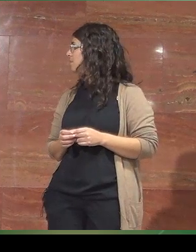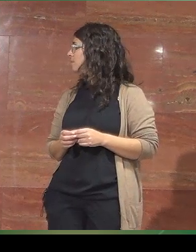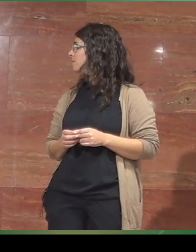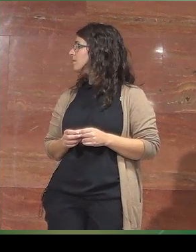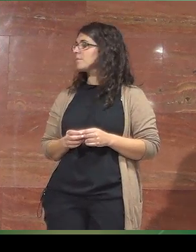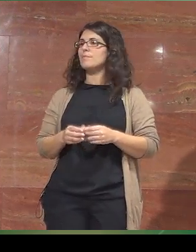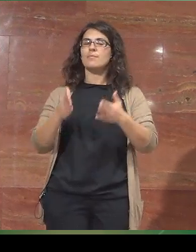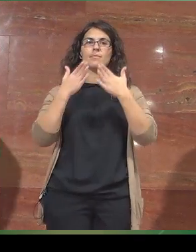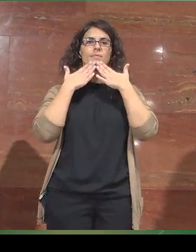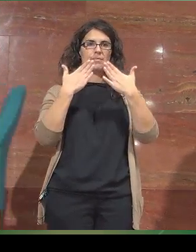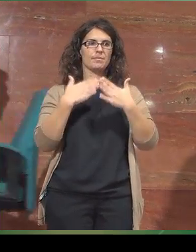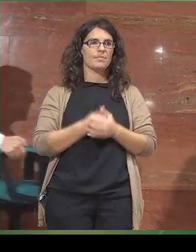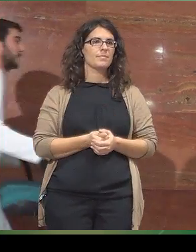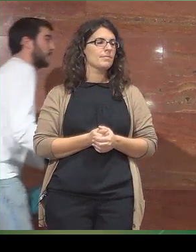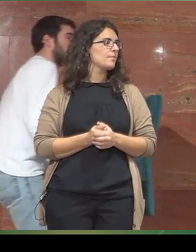Thank you.